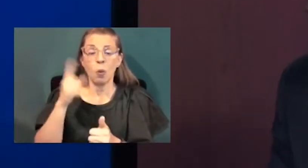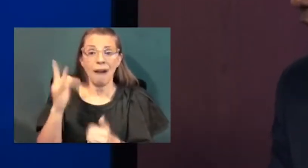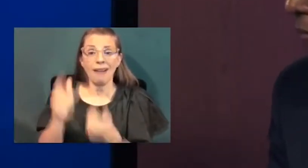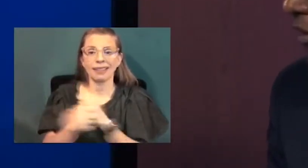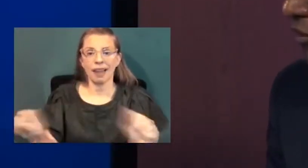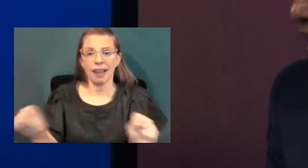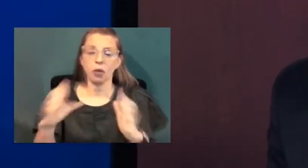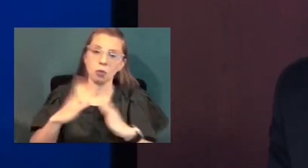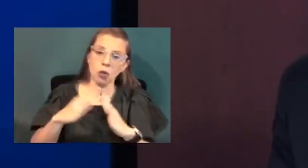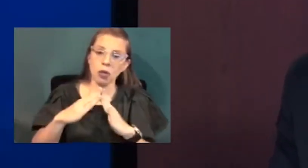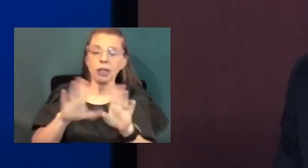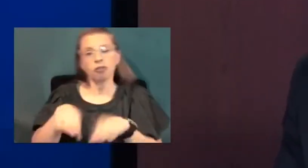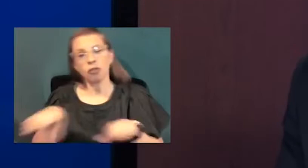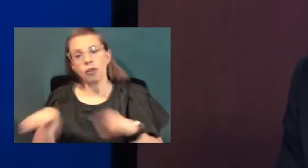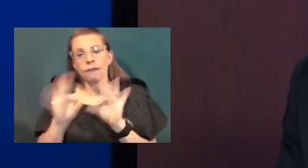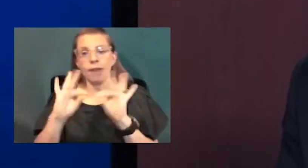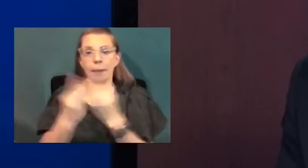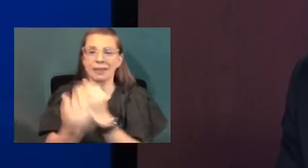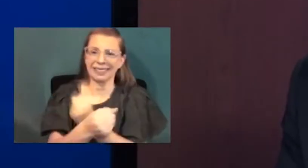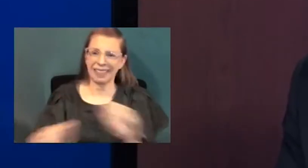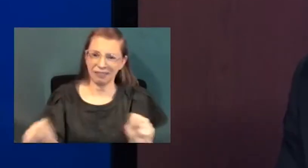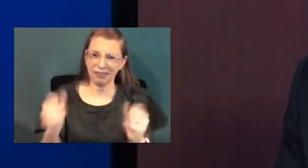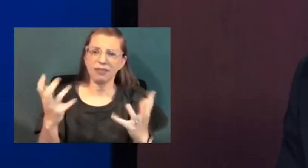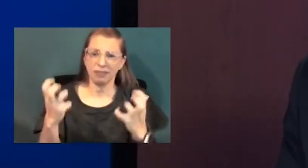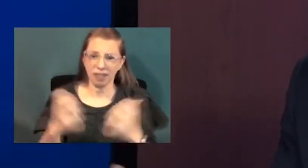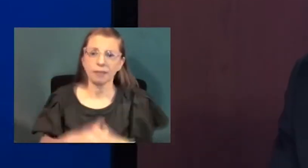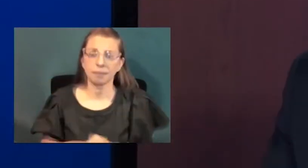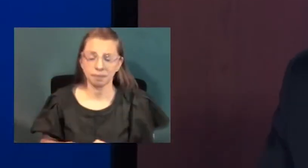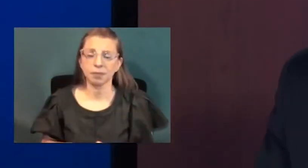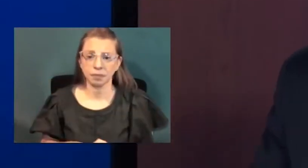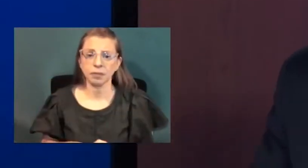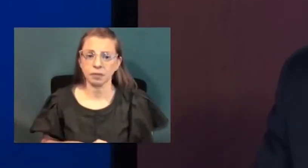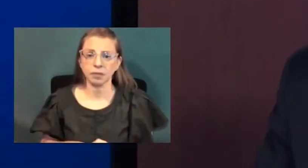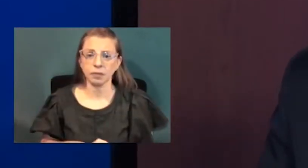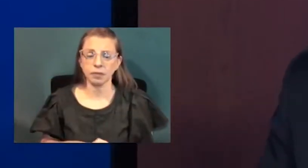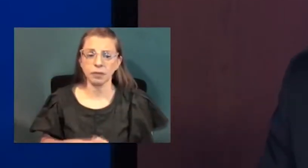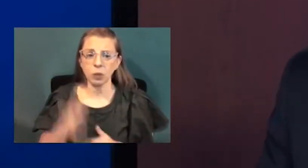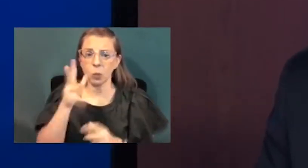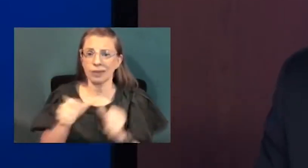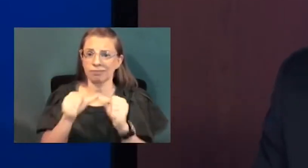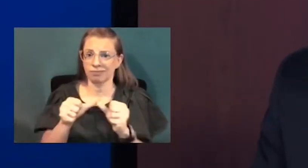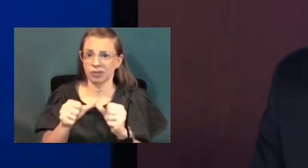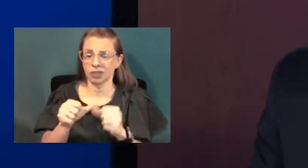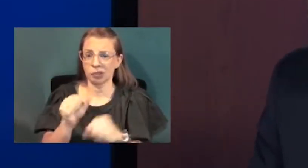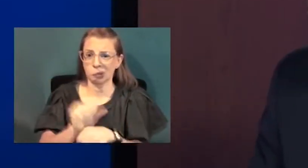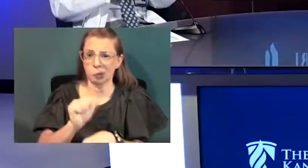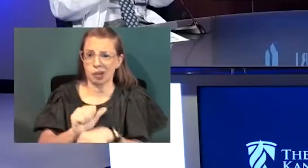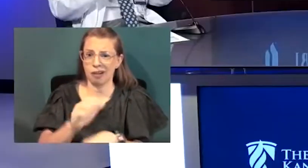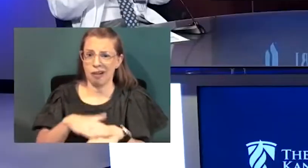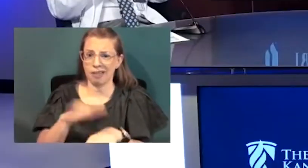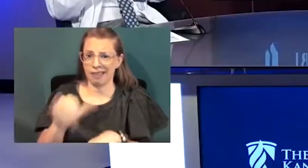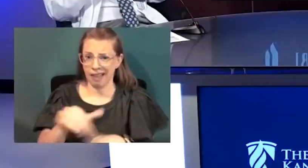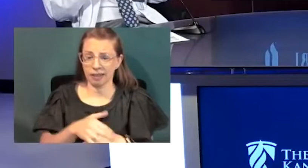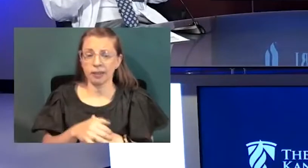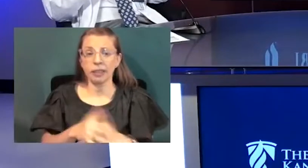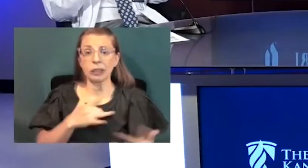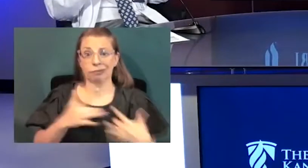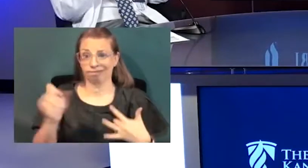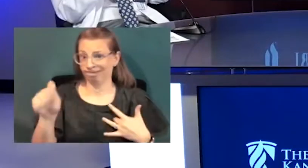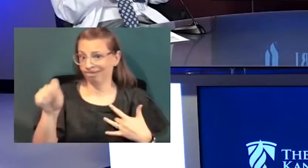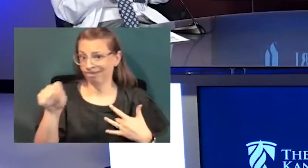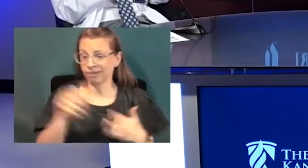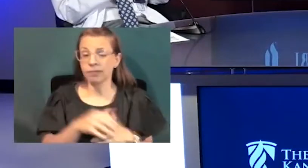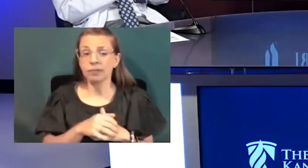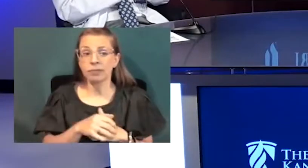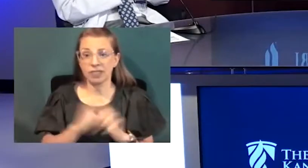and our families safe. And I think we will continue to work on that, but it's certainly a concern for us. It is a concern, and it's a challenge because, you know, even though we say